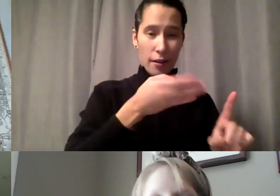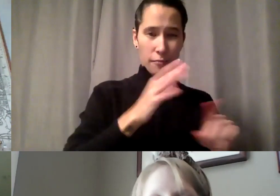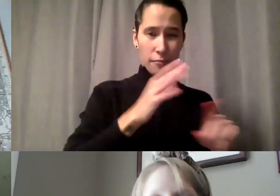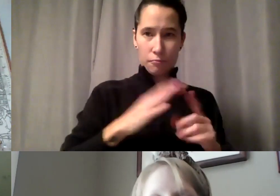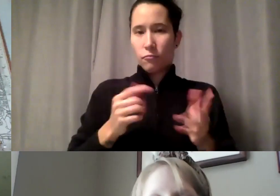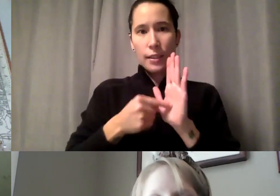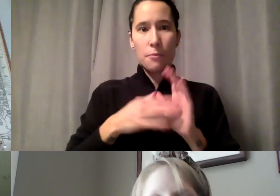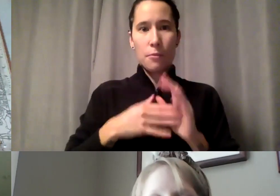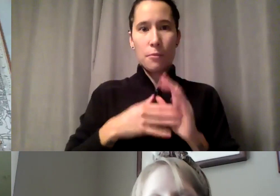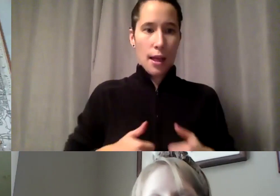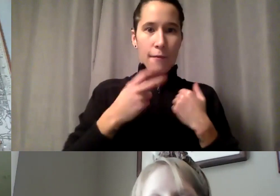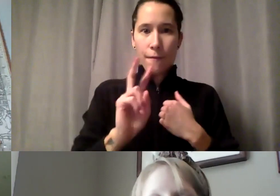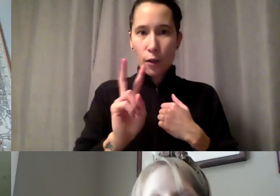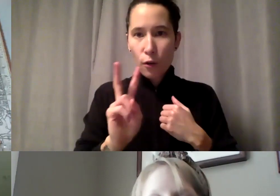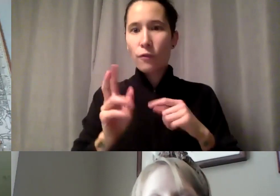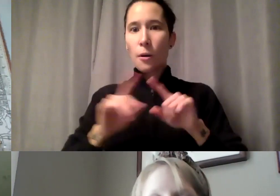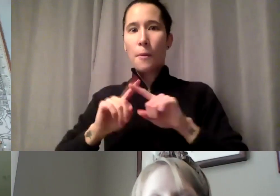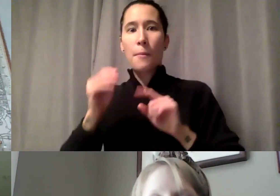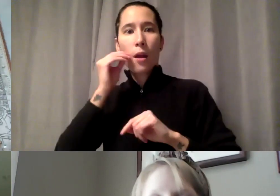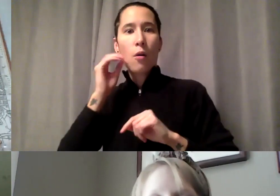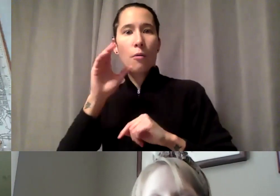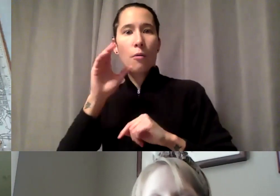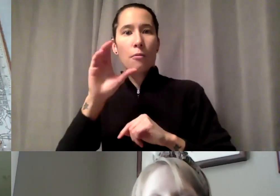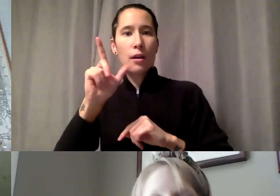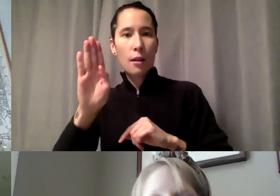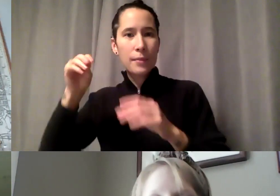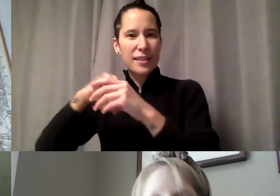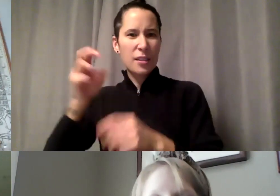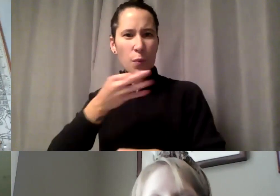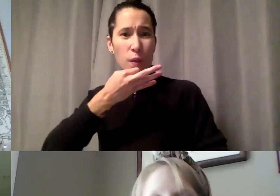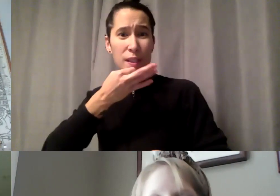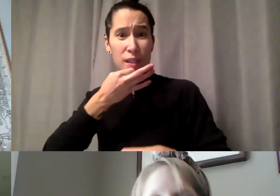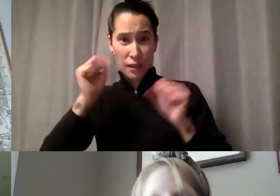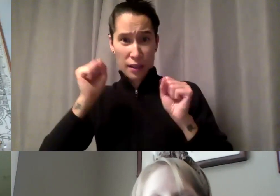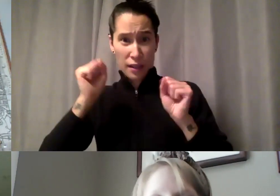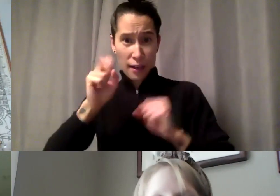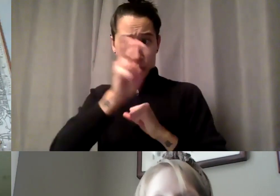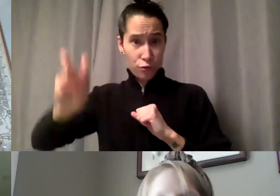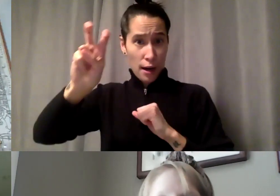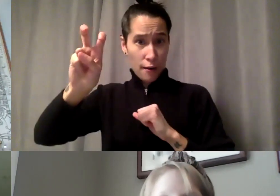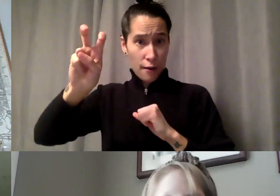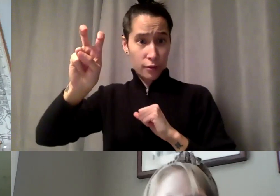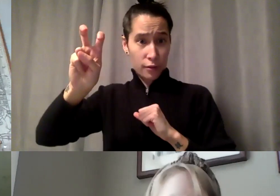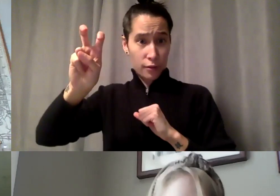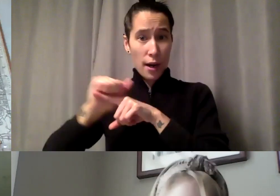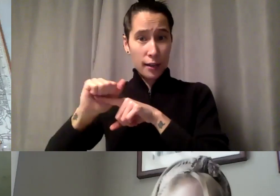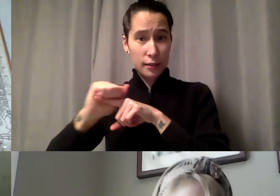or I'm in a small town outside of that community where my club is, can I travel right now to attend practice if I'm a